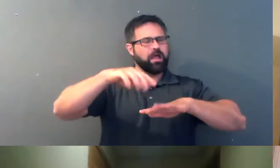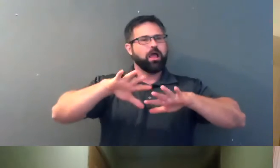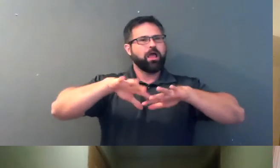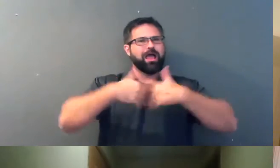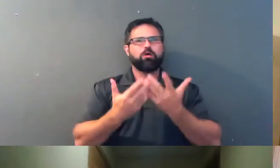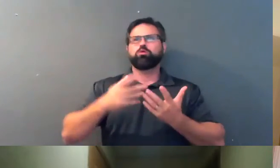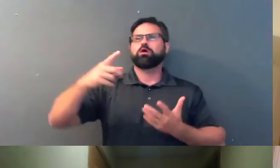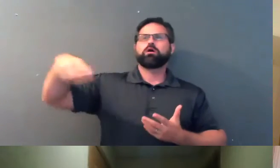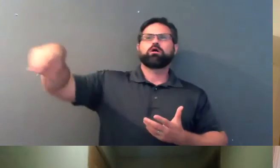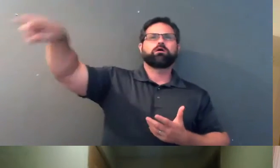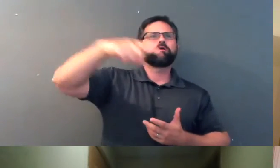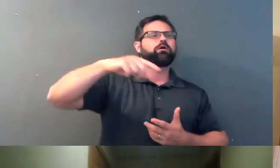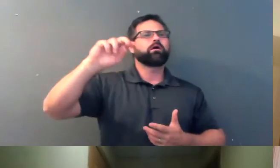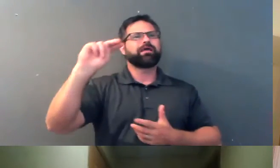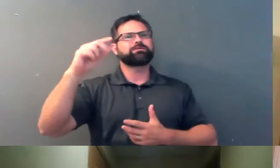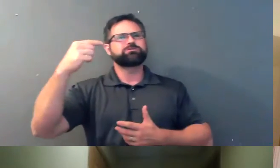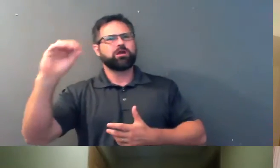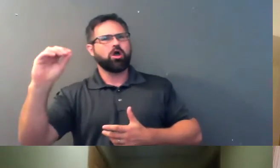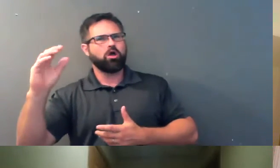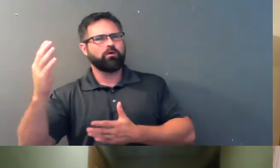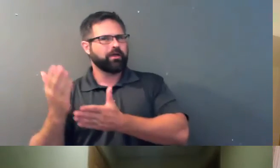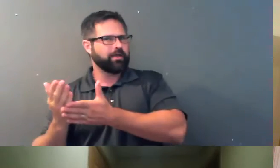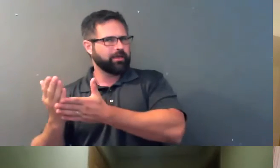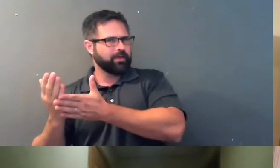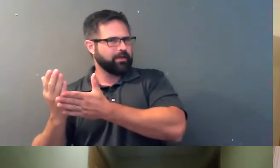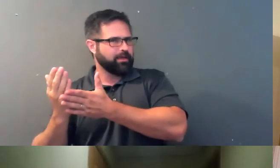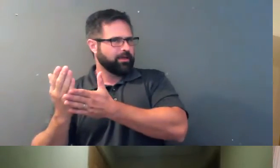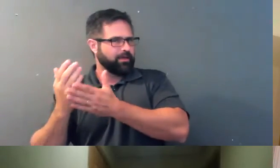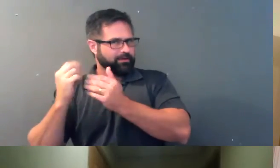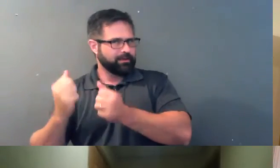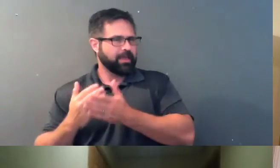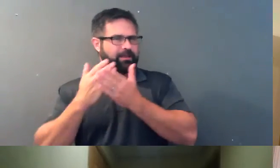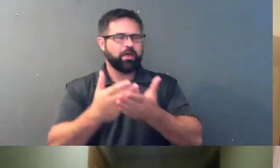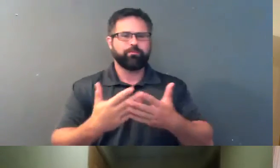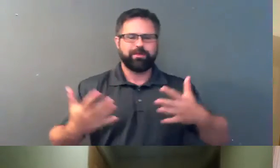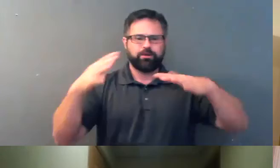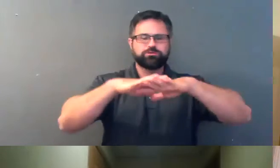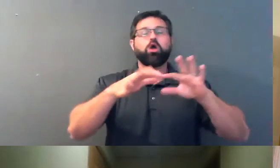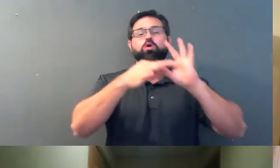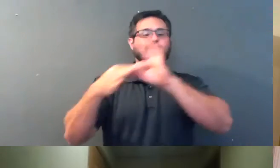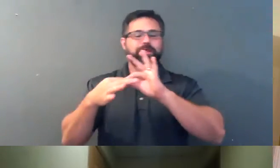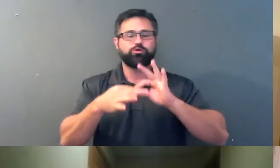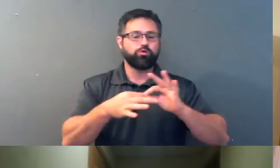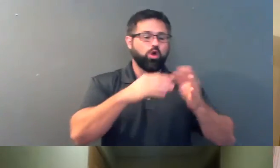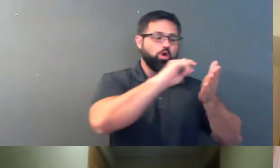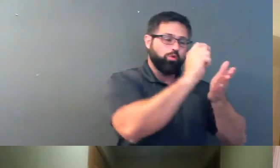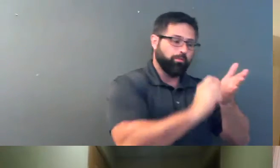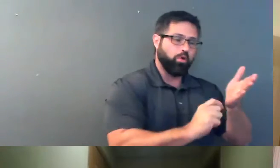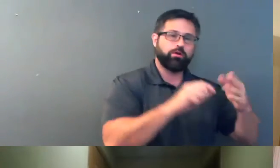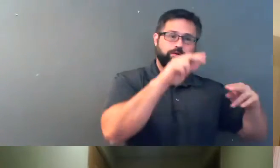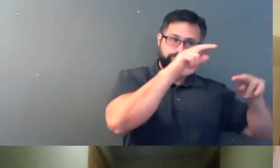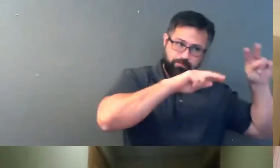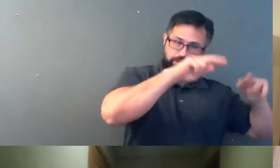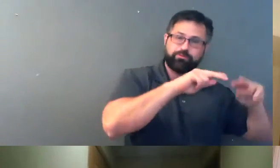the intersections between the reporting and monitoring of the CRPD on issues related to children with disabilities,